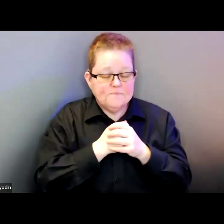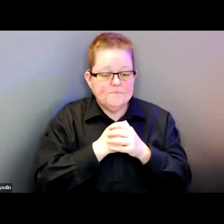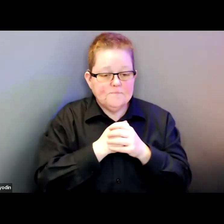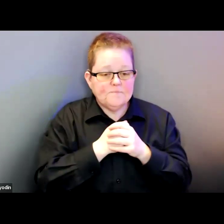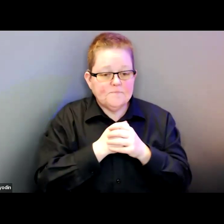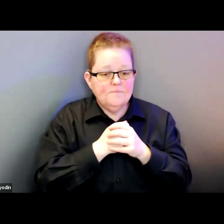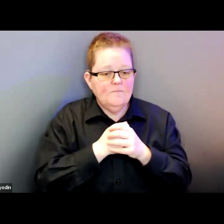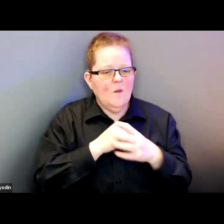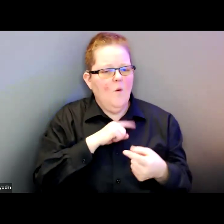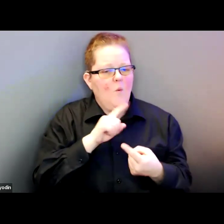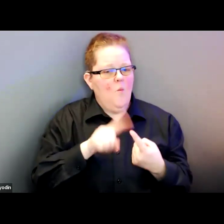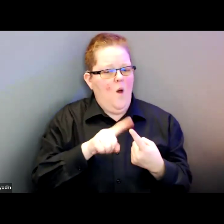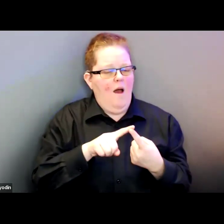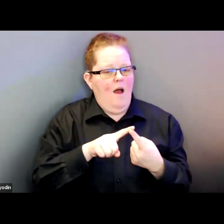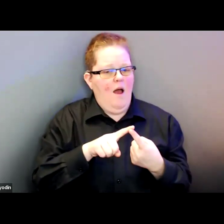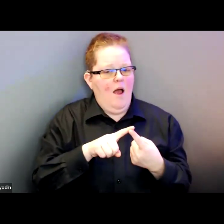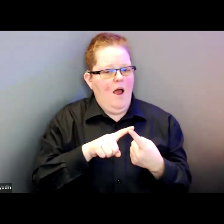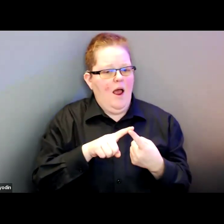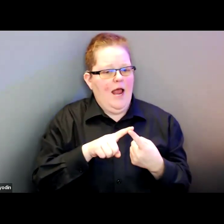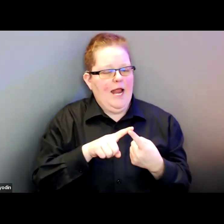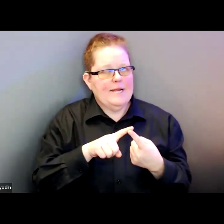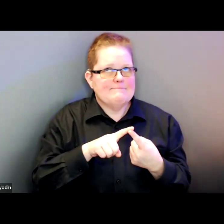one, that people seem to be, and I'm gonna